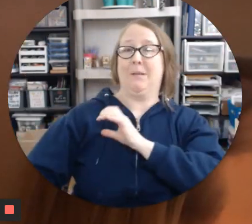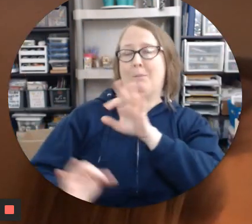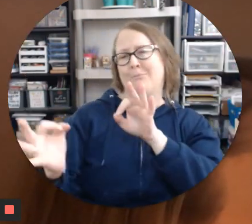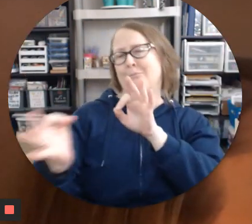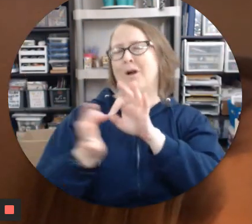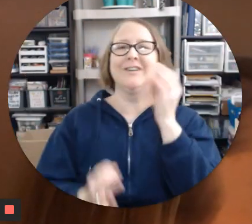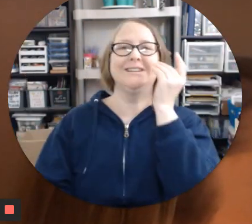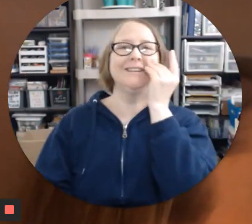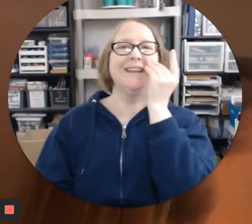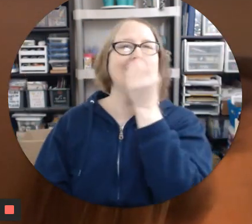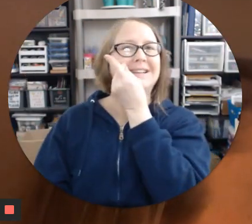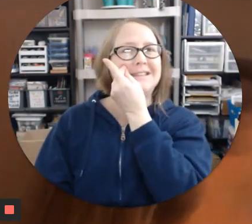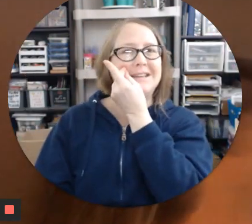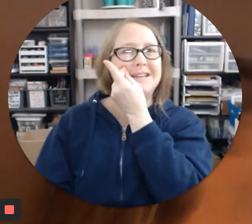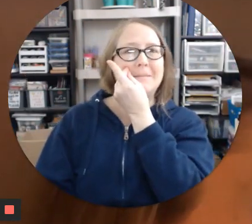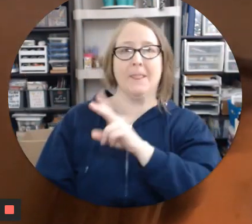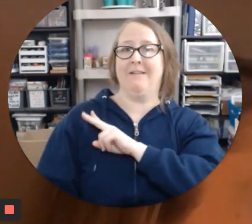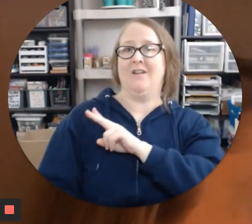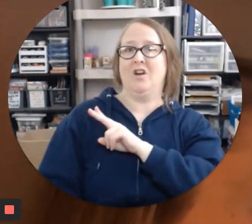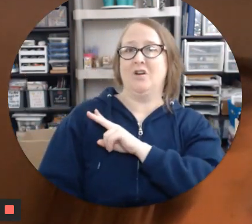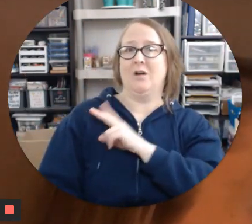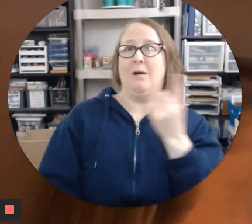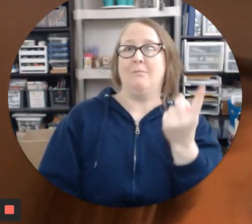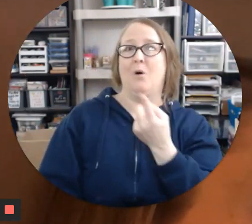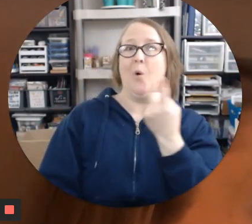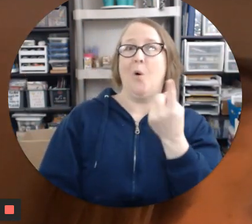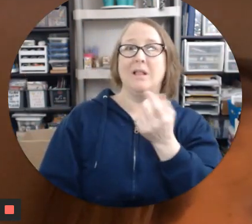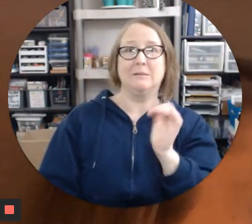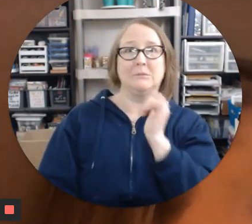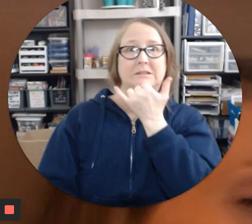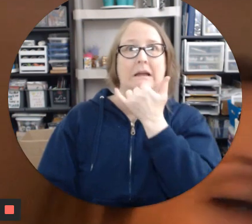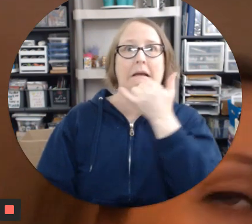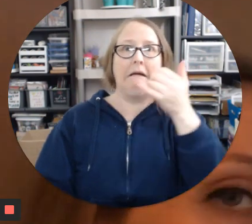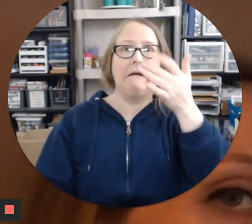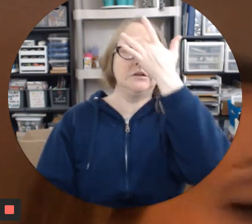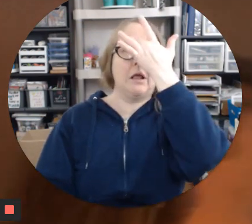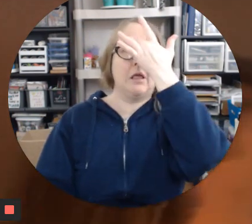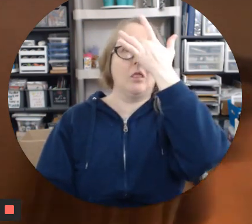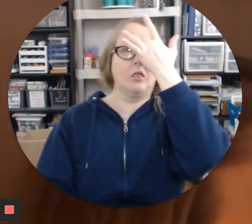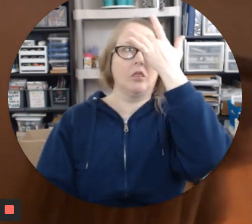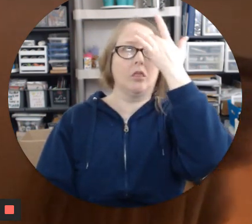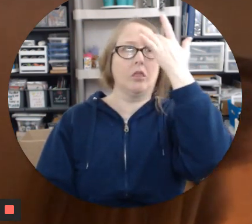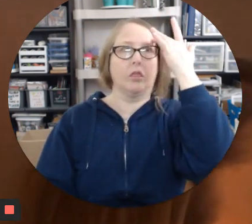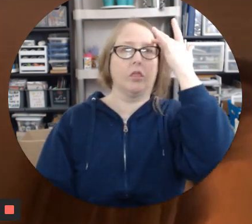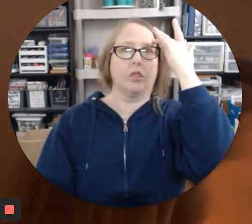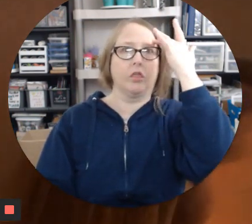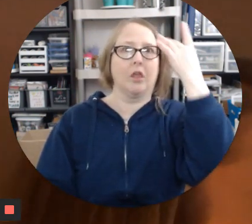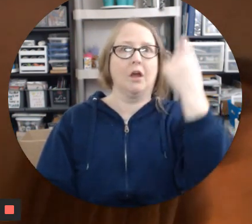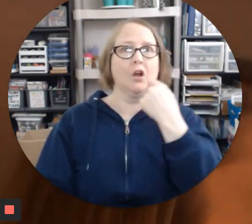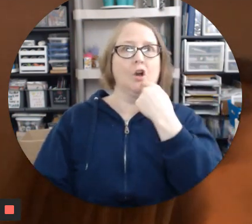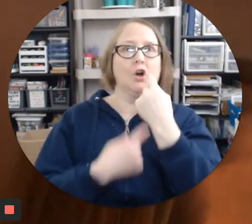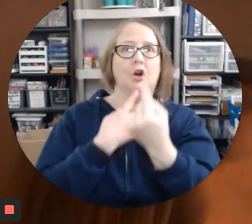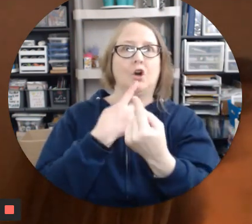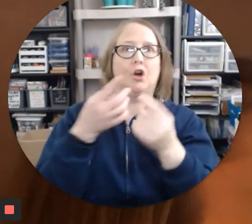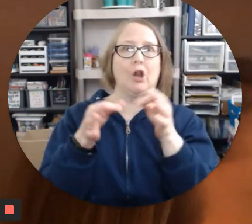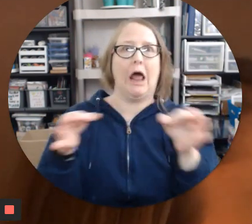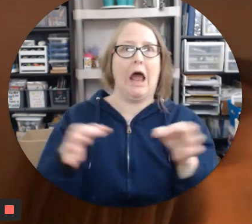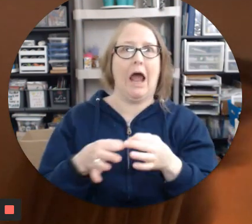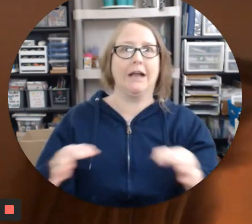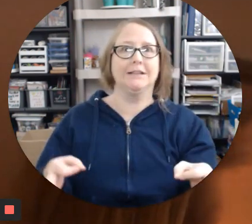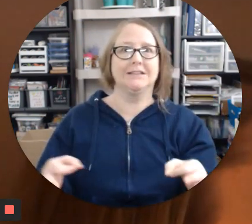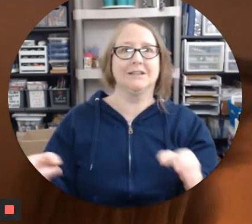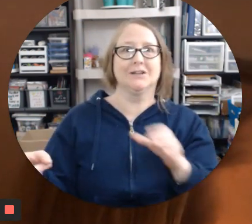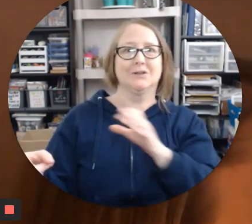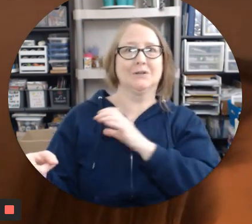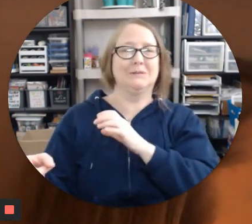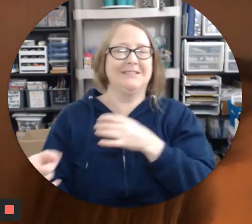made the only mistake. She completely forgot her lines as the dainty fairy queen. Chrysanthemum thought it was wildly funny, and